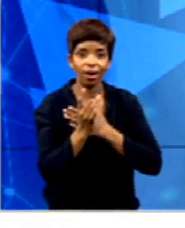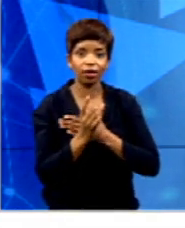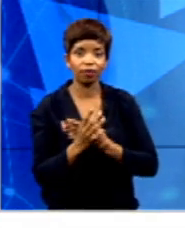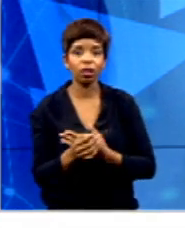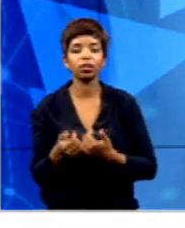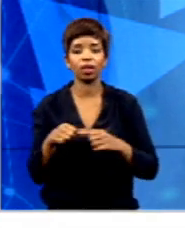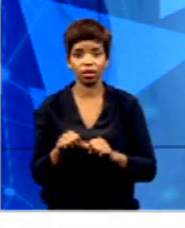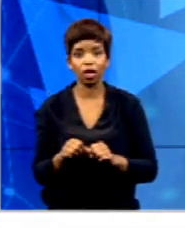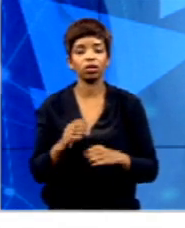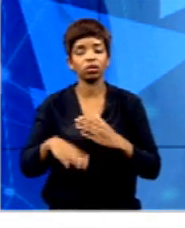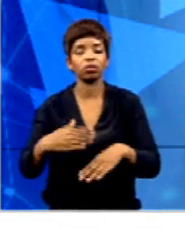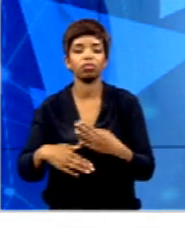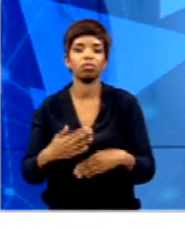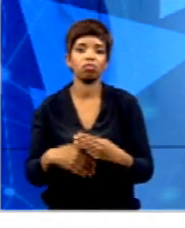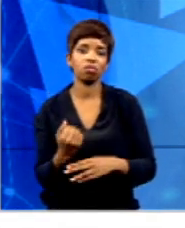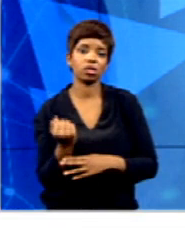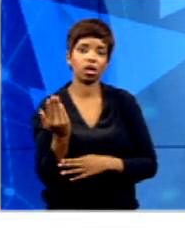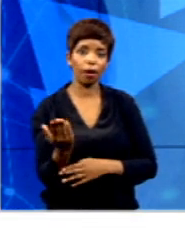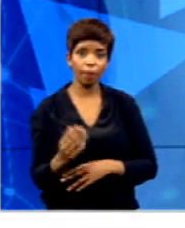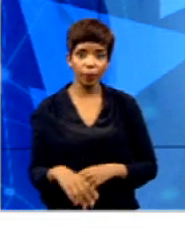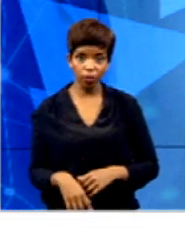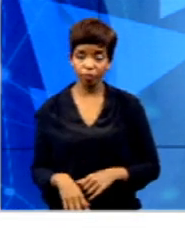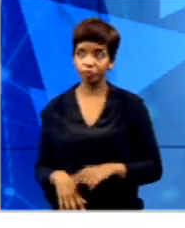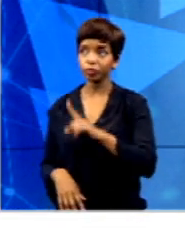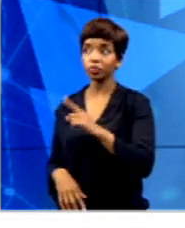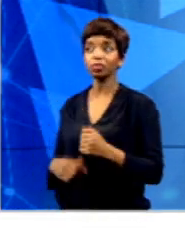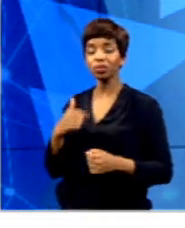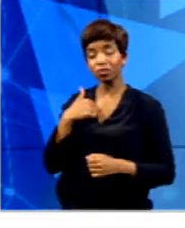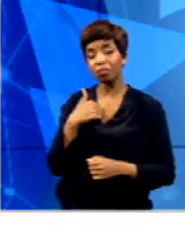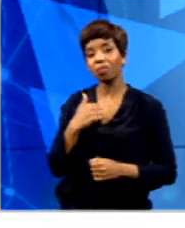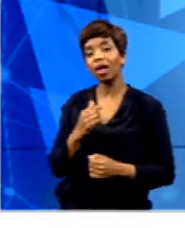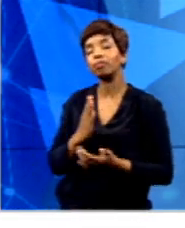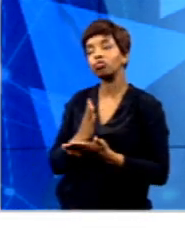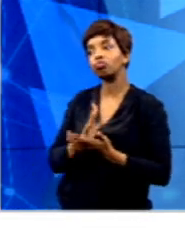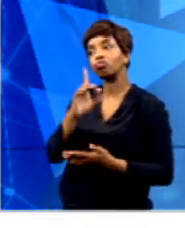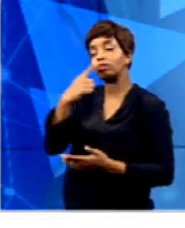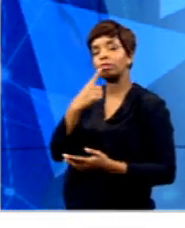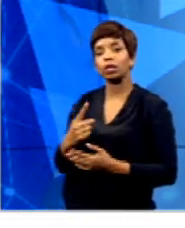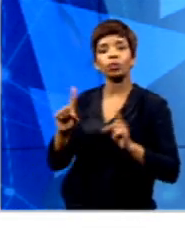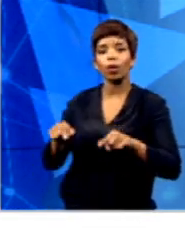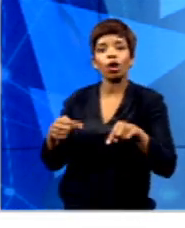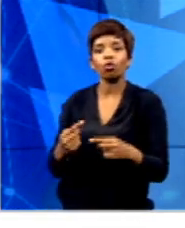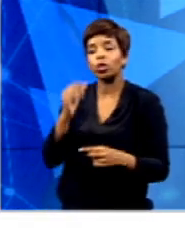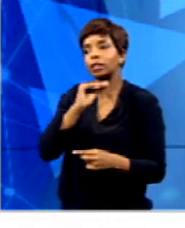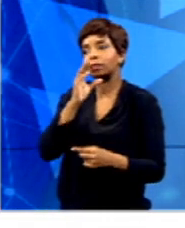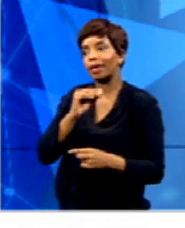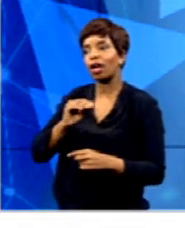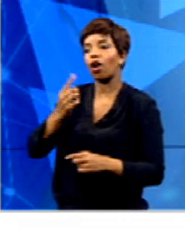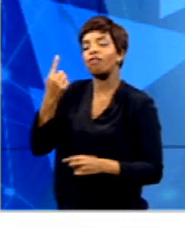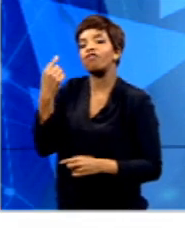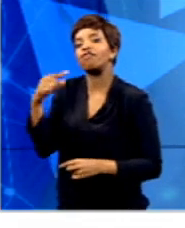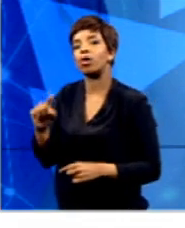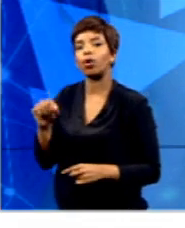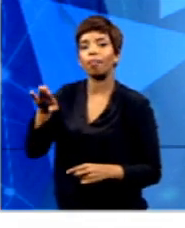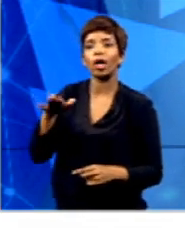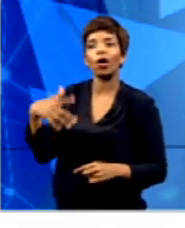So, and I take the point that you cannot speak on behalf of anybody other than, you know, your